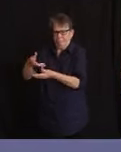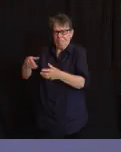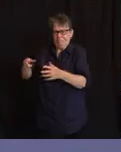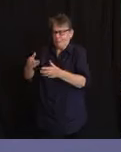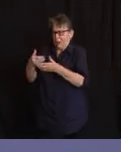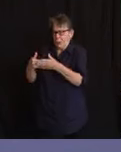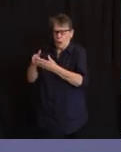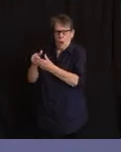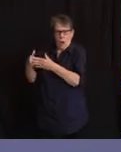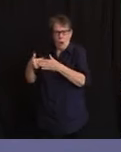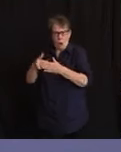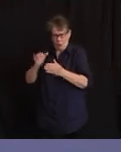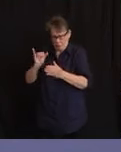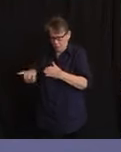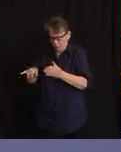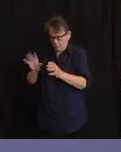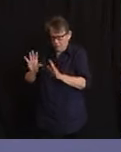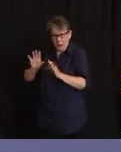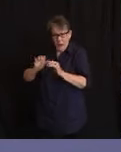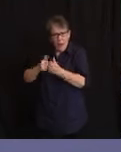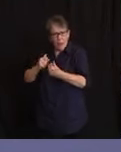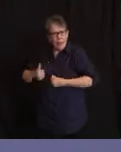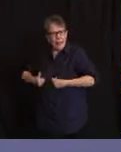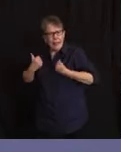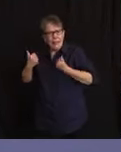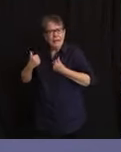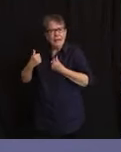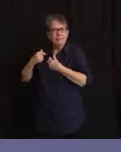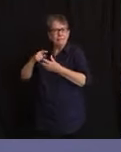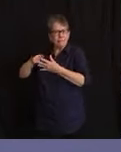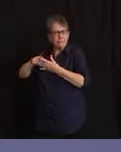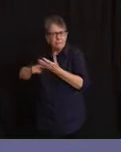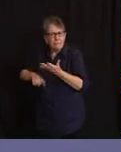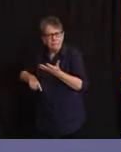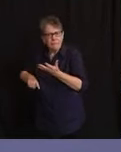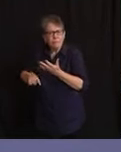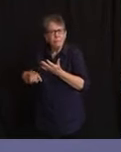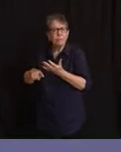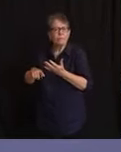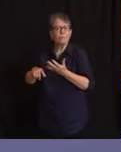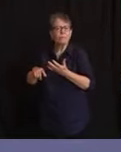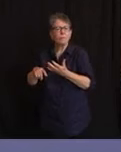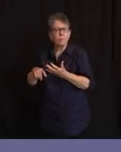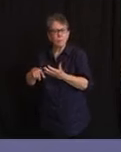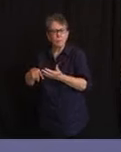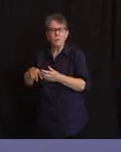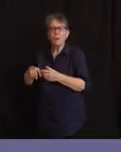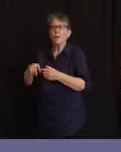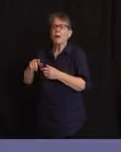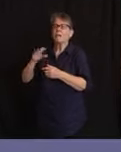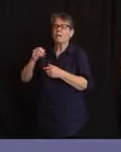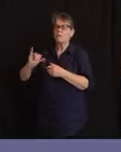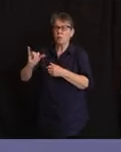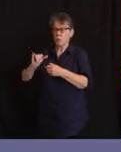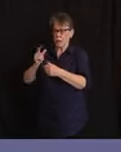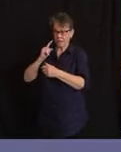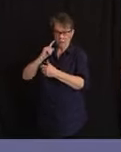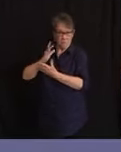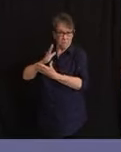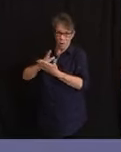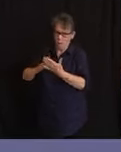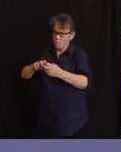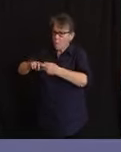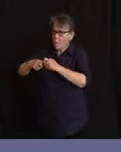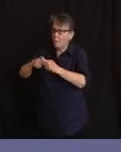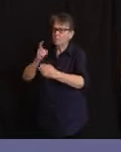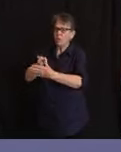begun to release the number of deaths that occur each day at home, as opposed to just reporting the deaths in hospitals. Will New Jersey begin to